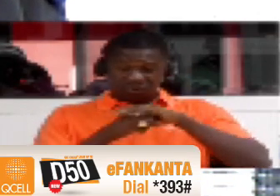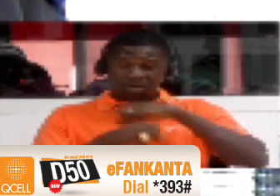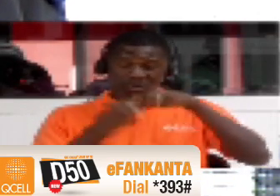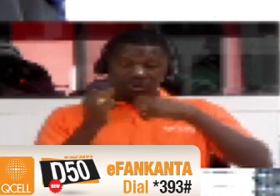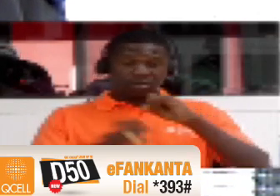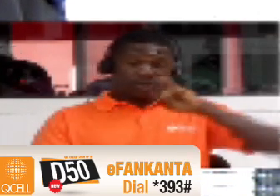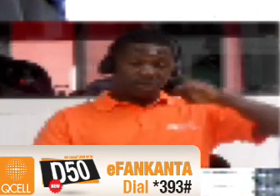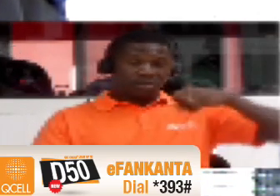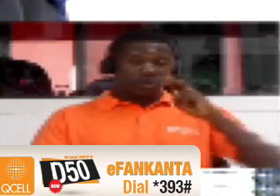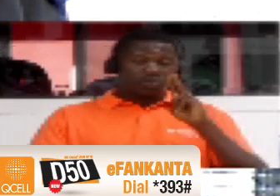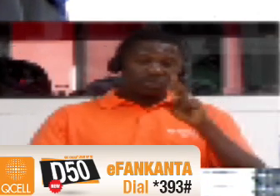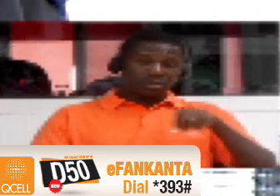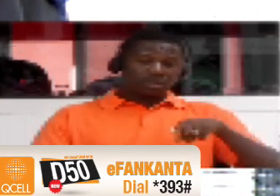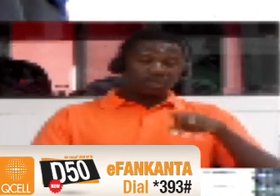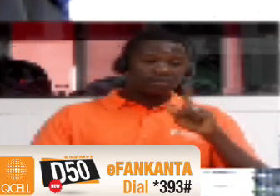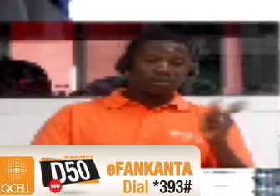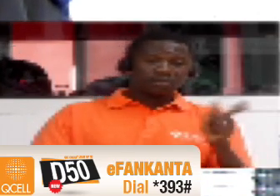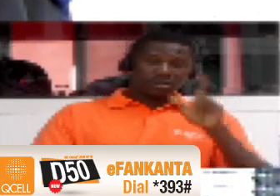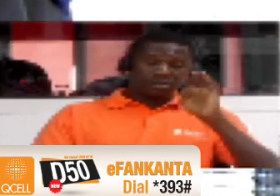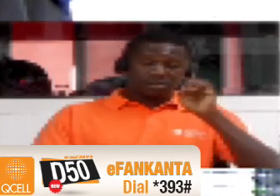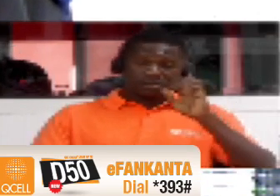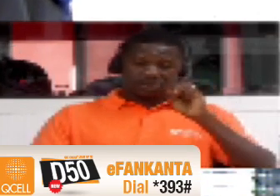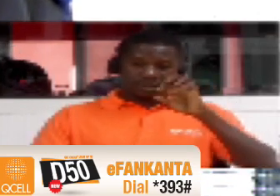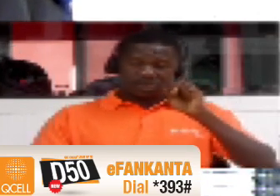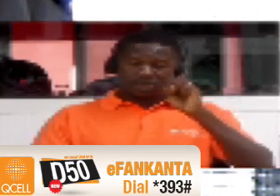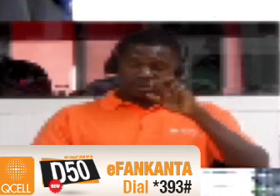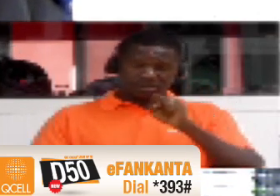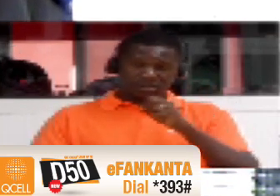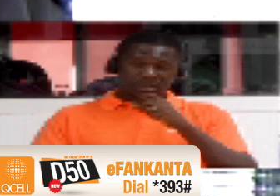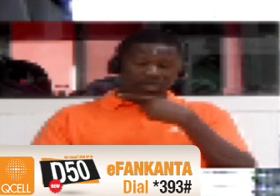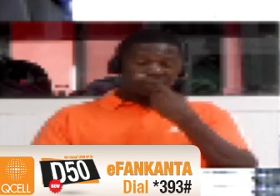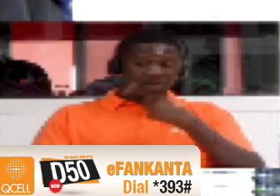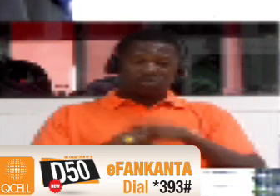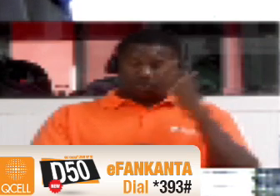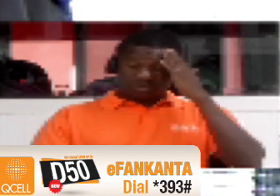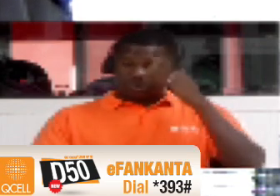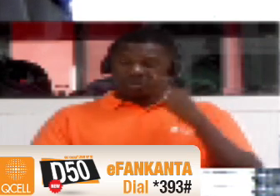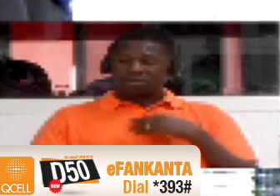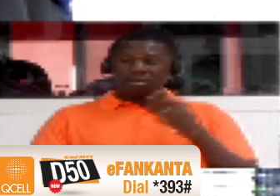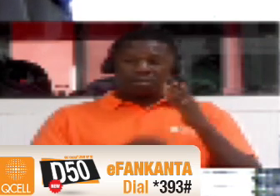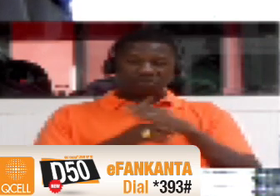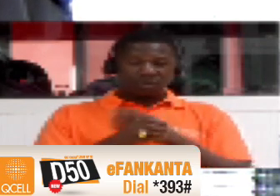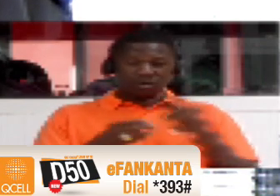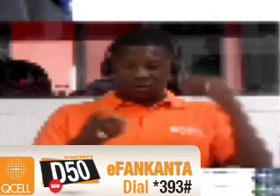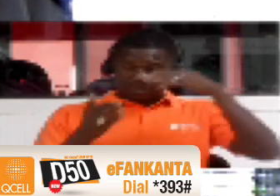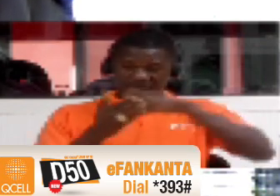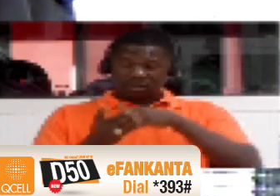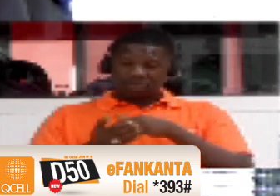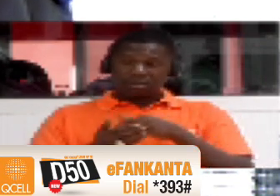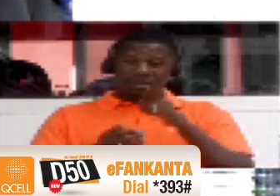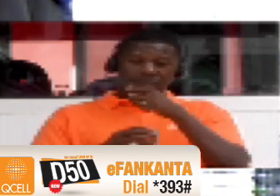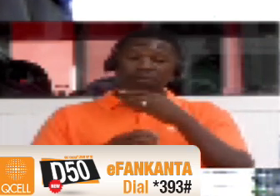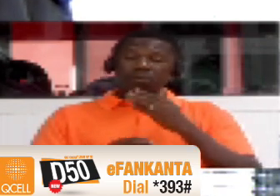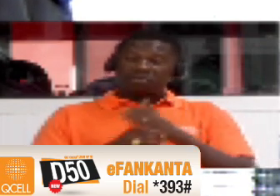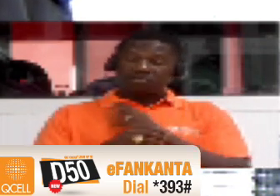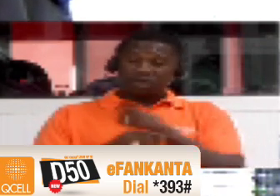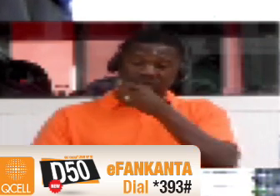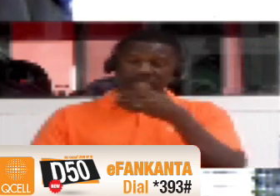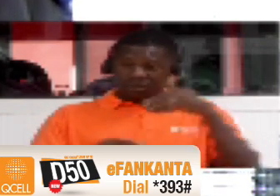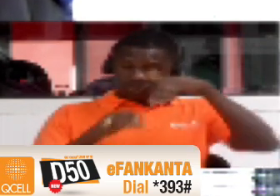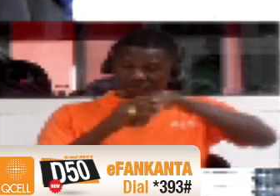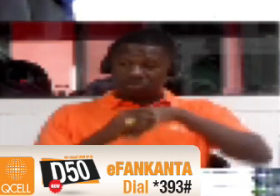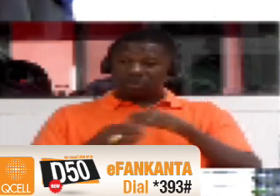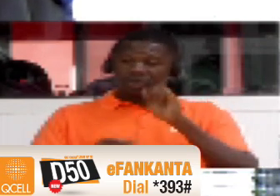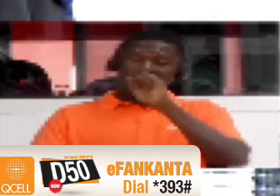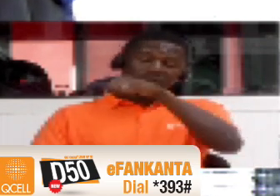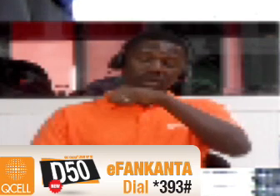2012. Is that correct? Mr. Badjie, I'm going to say that I'm going to say that I'm going